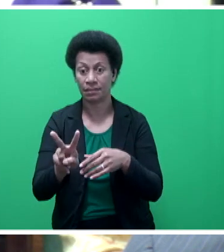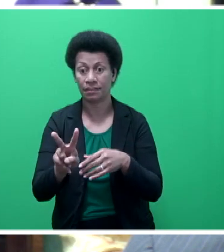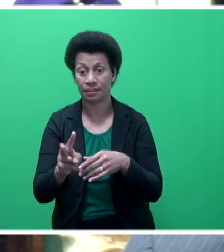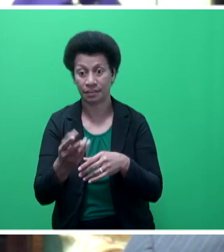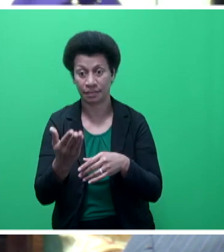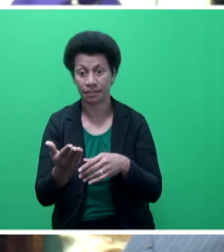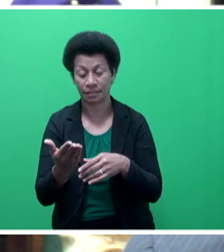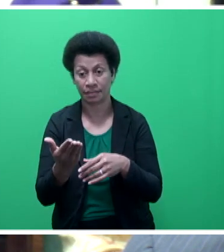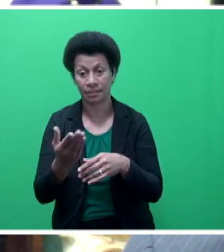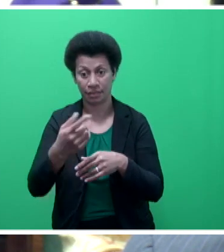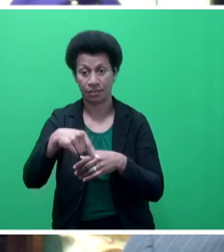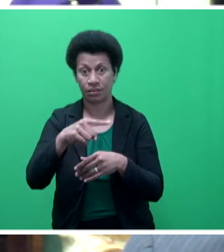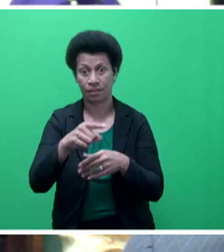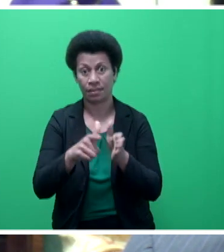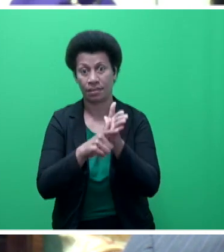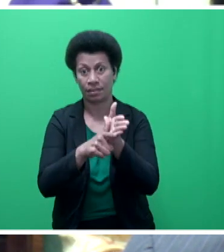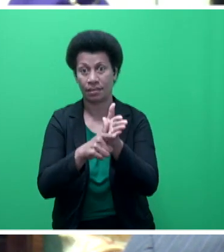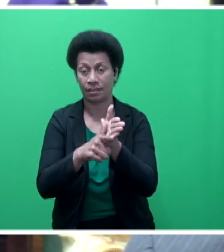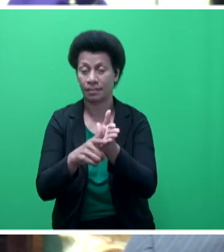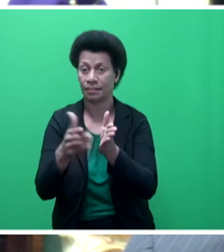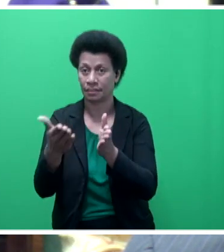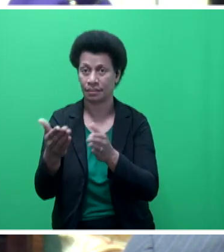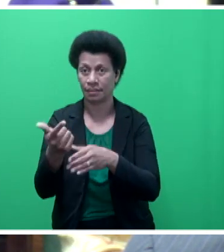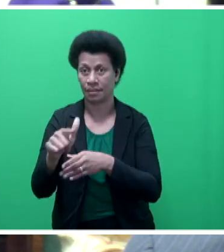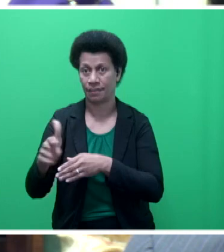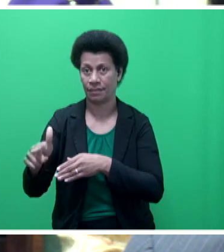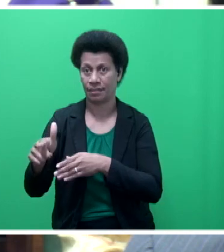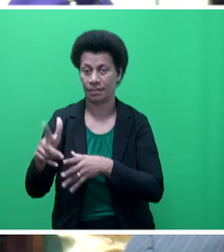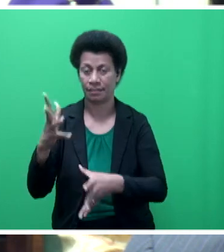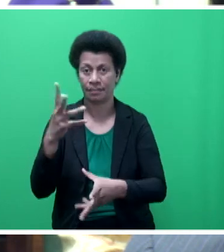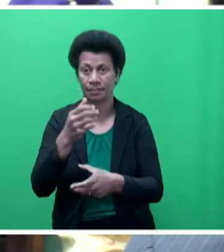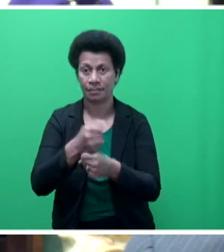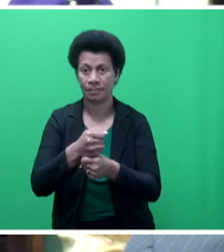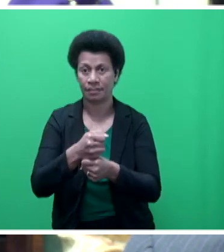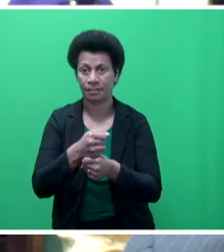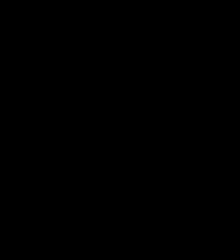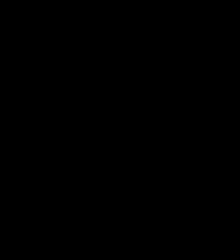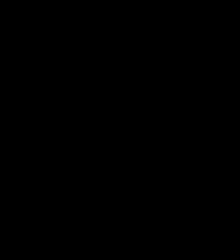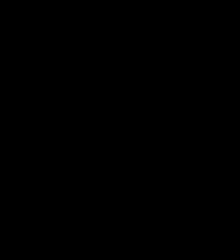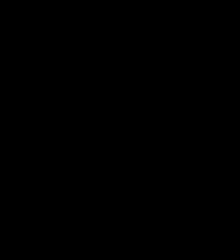Lautoka Port Area and Levuka Port Area altogether. Thank you.